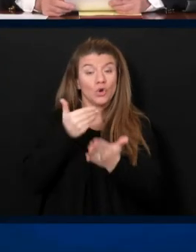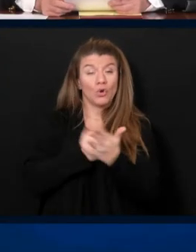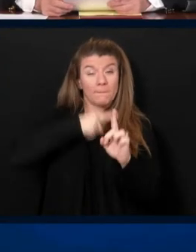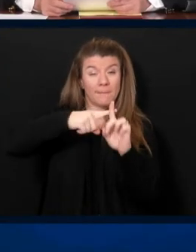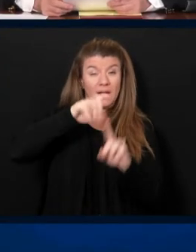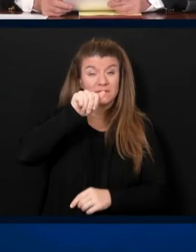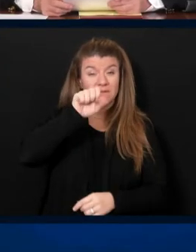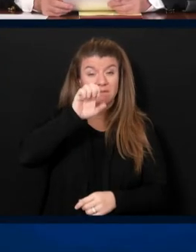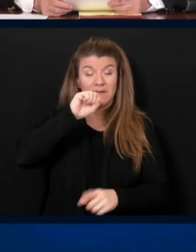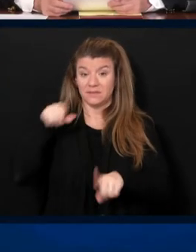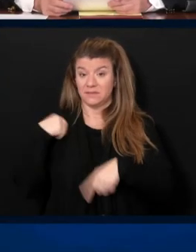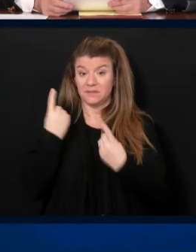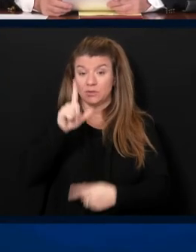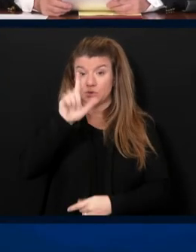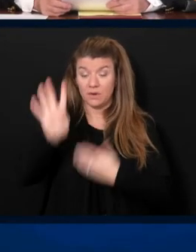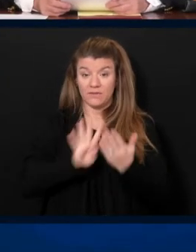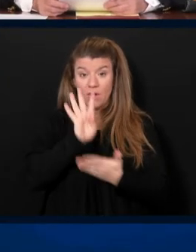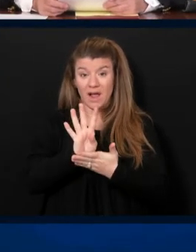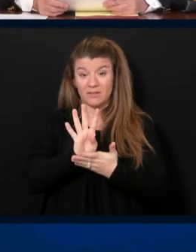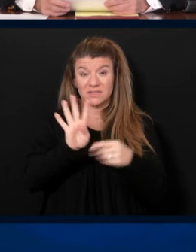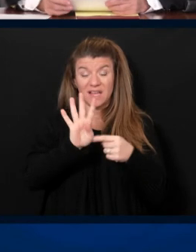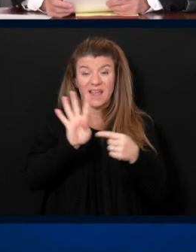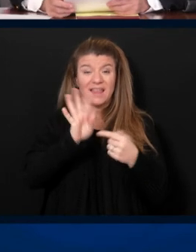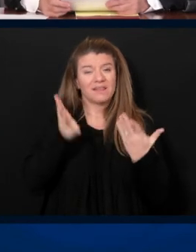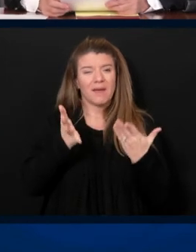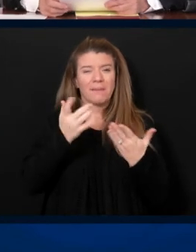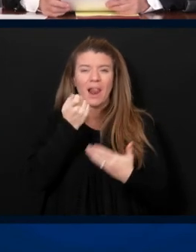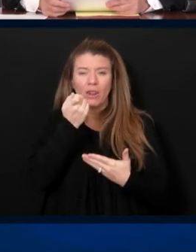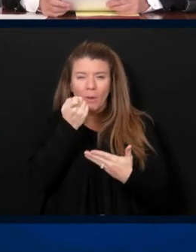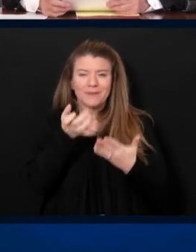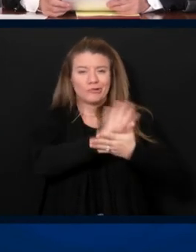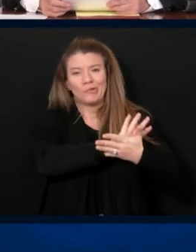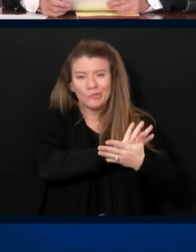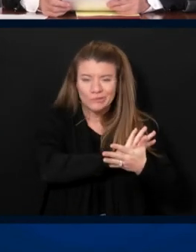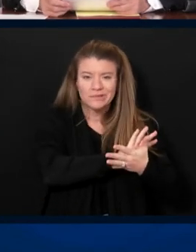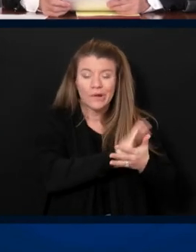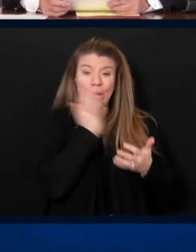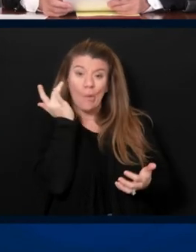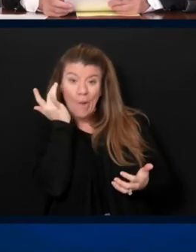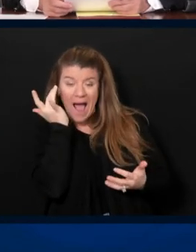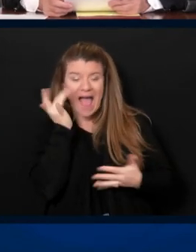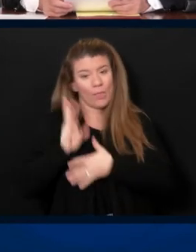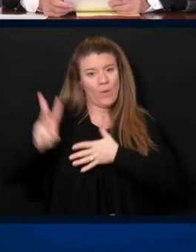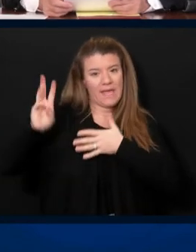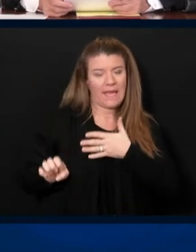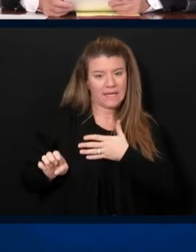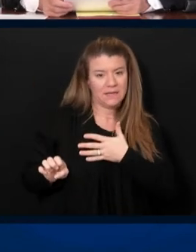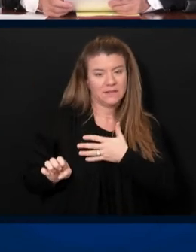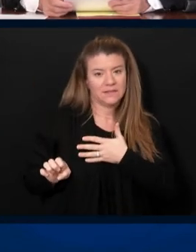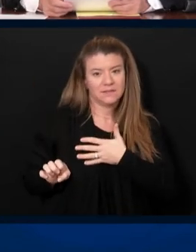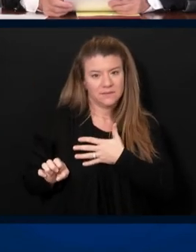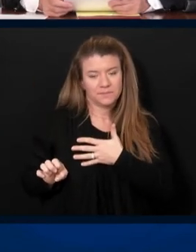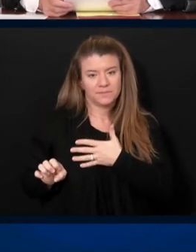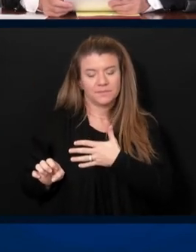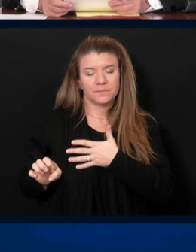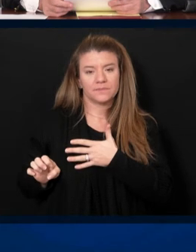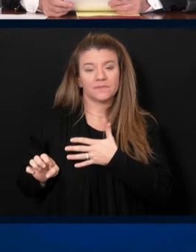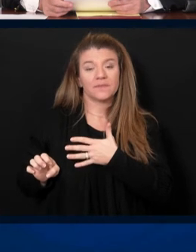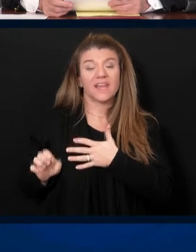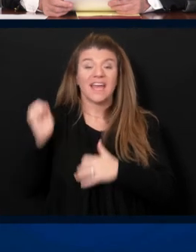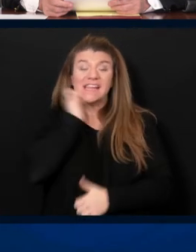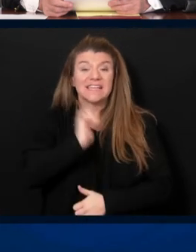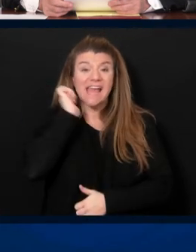in the last 24 hours. That is probably skewed from the standpoint of the weekend. The